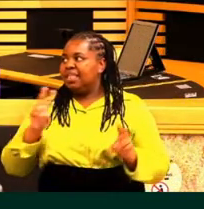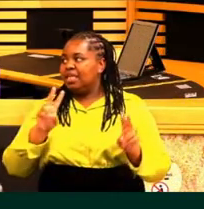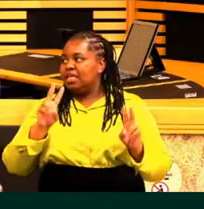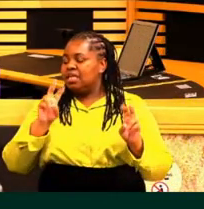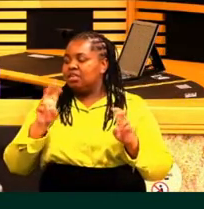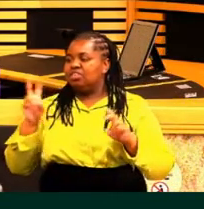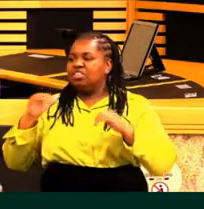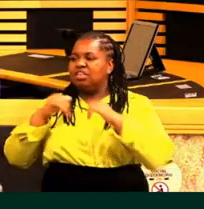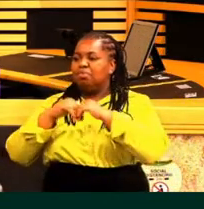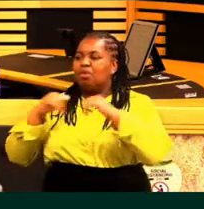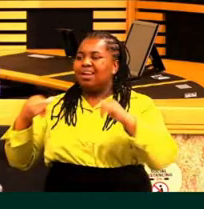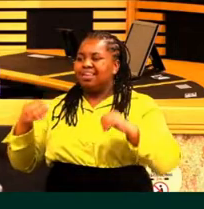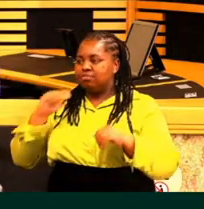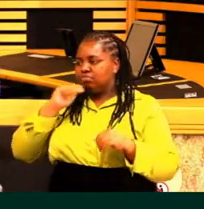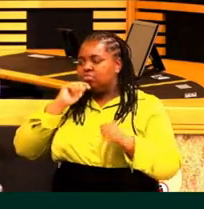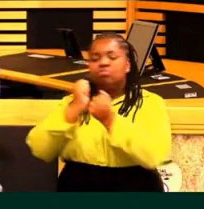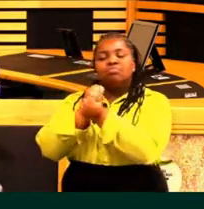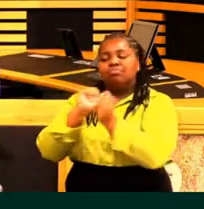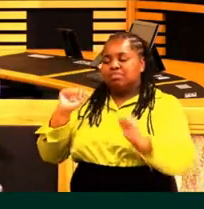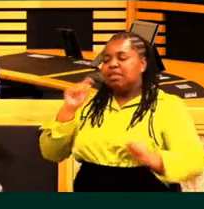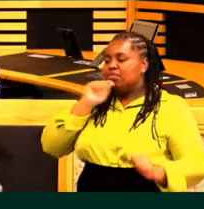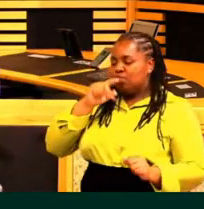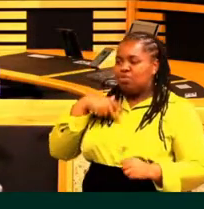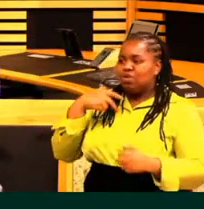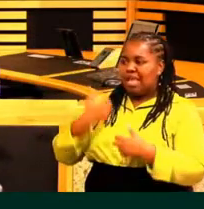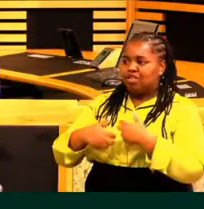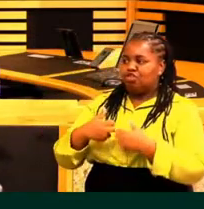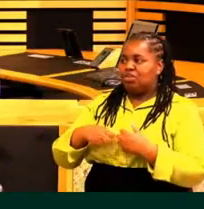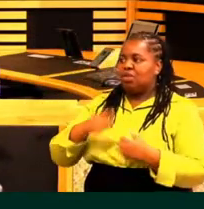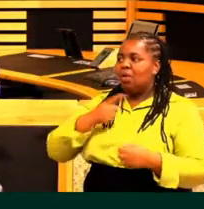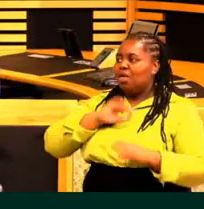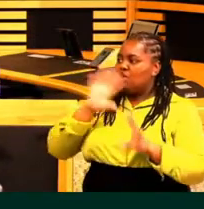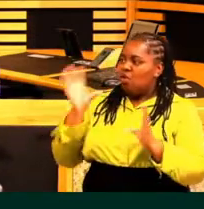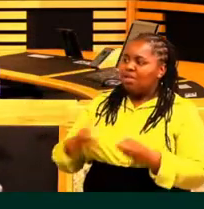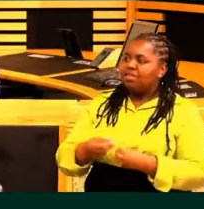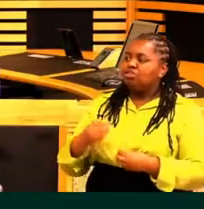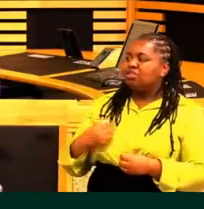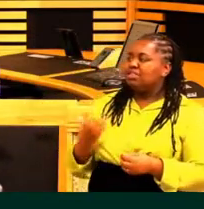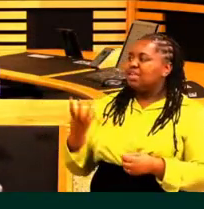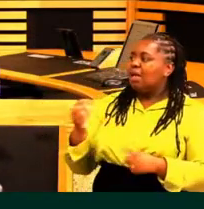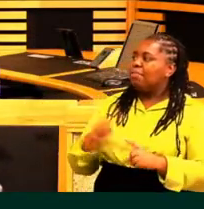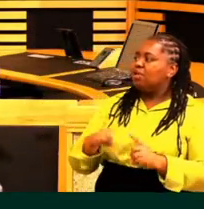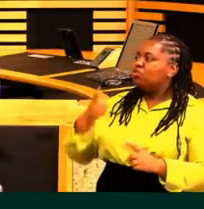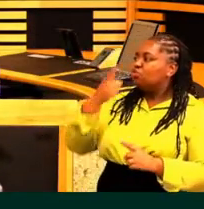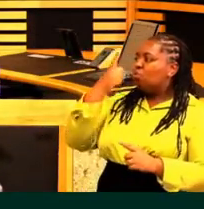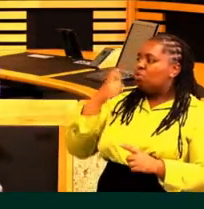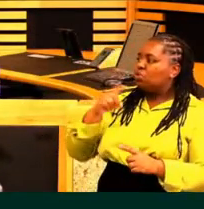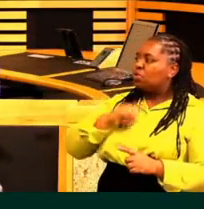we asked that was everything scenario patches